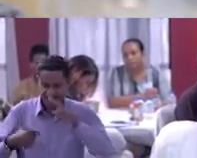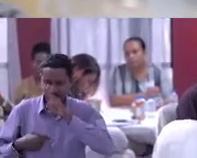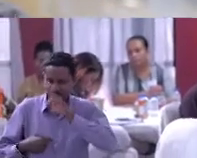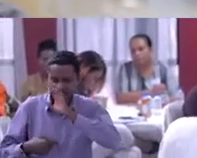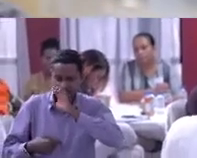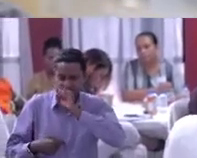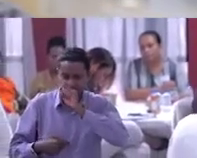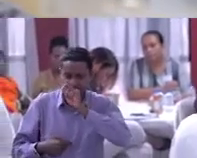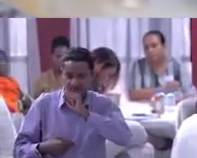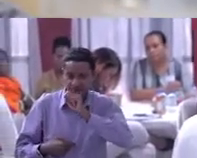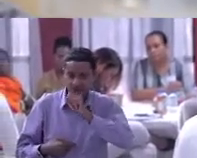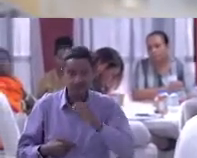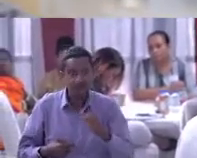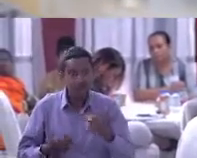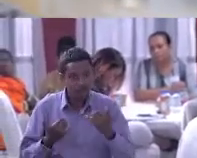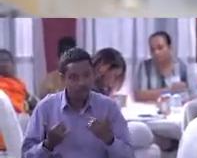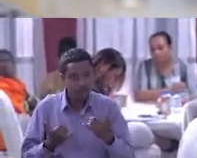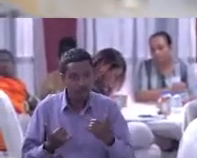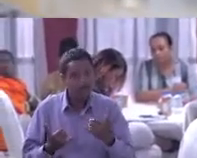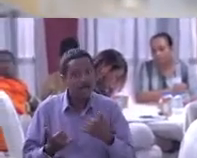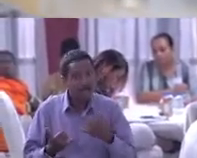now traveling all over.